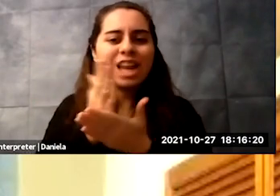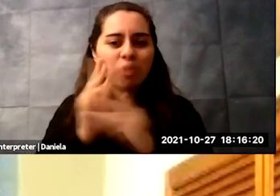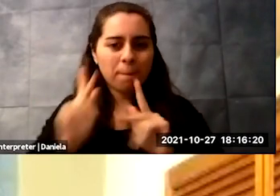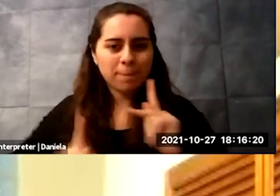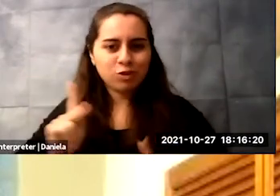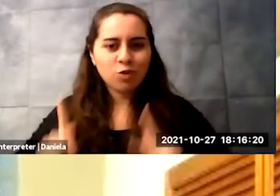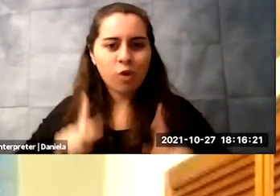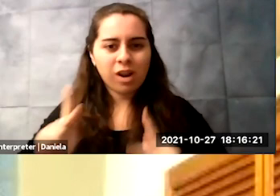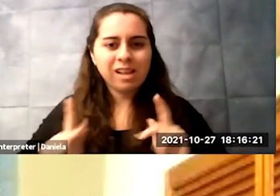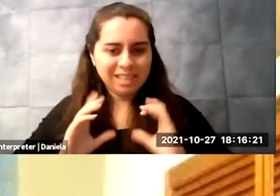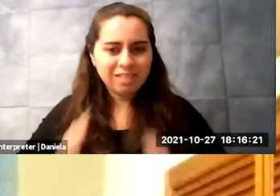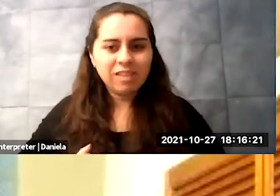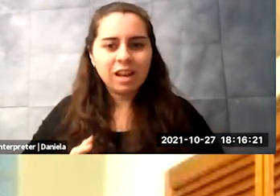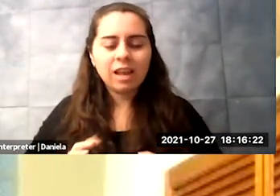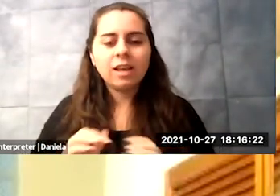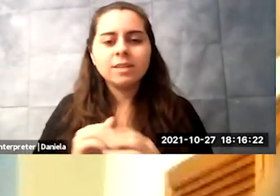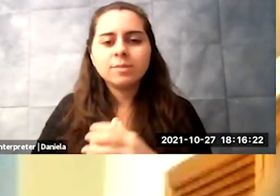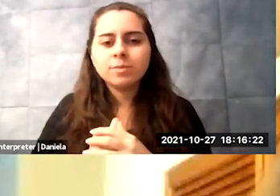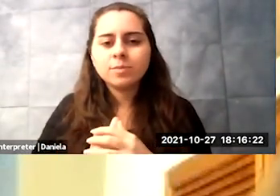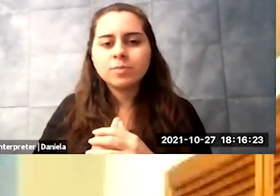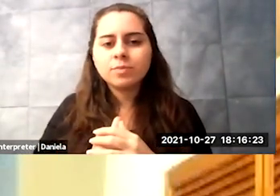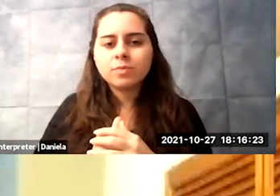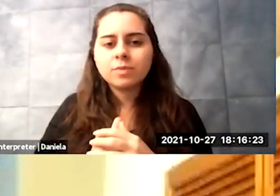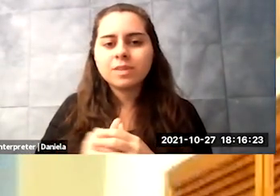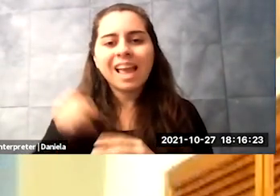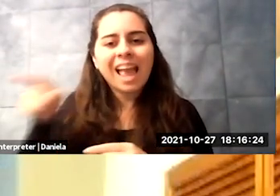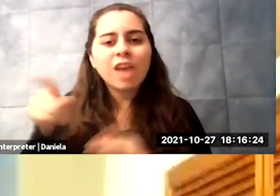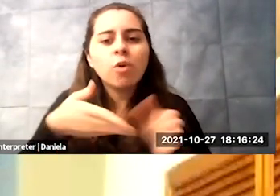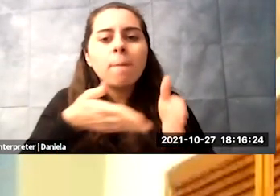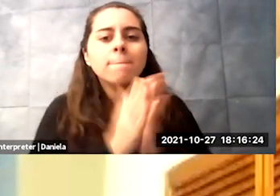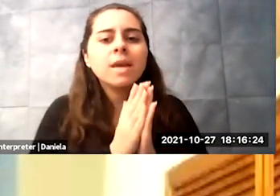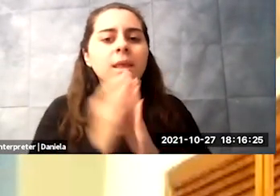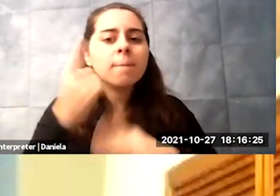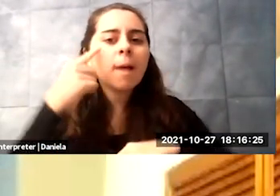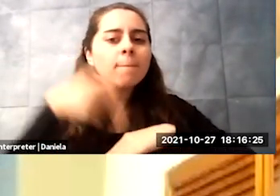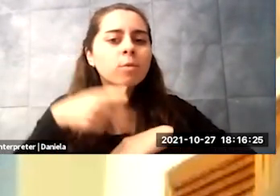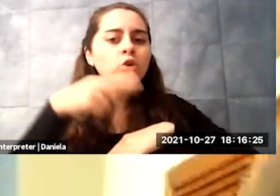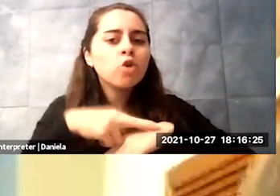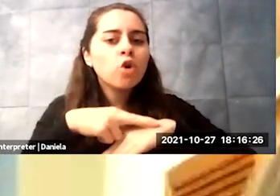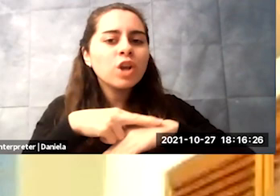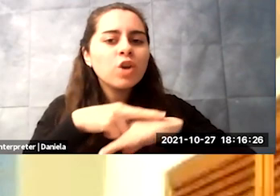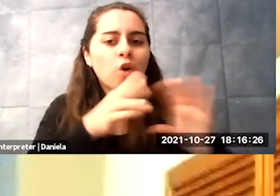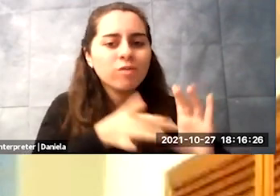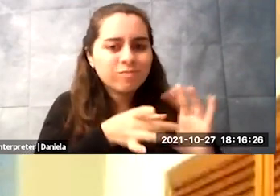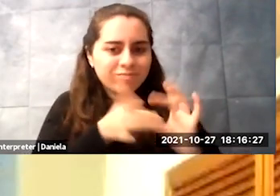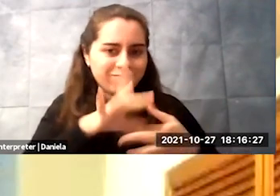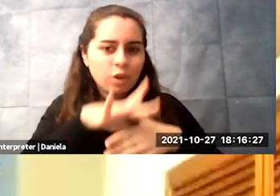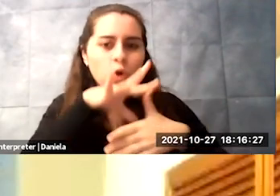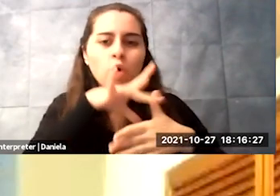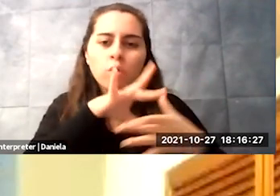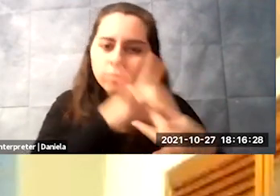what they ask for Puerto Rico is within the context of the civil rights,